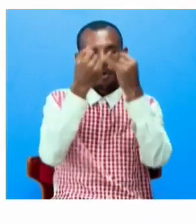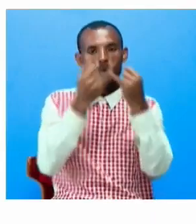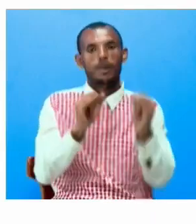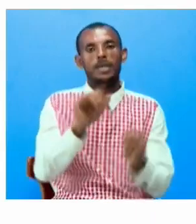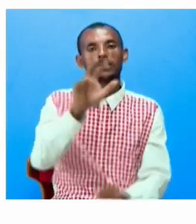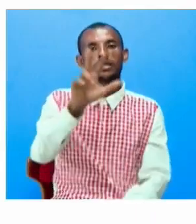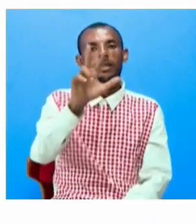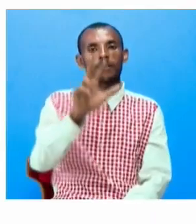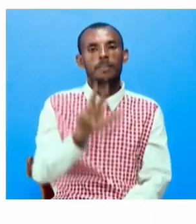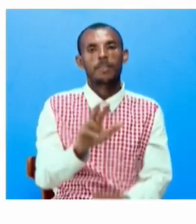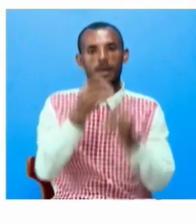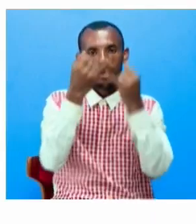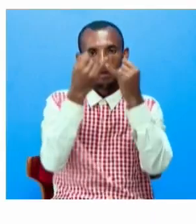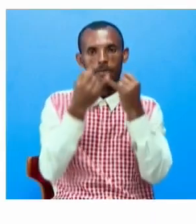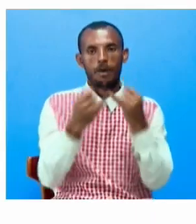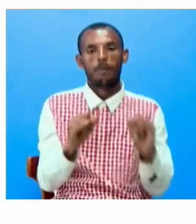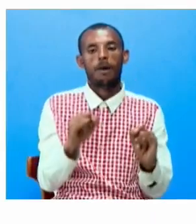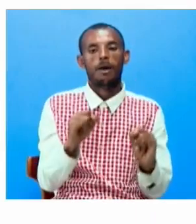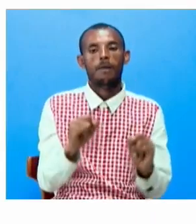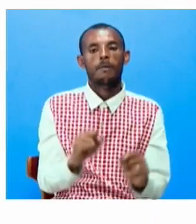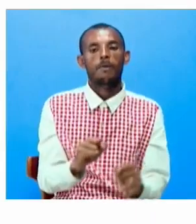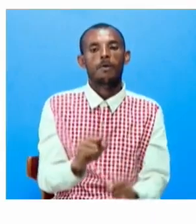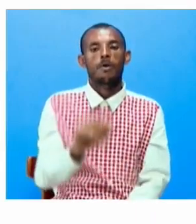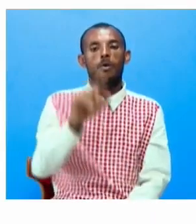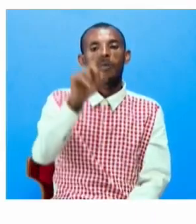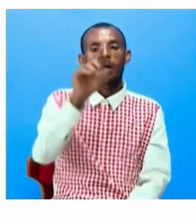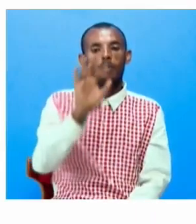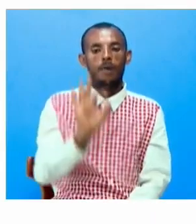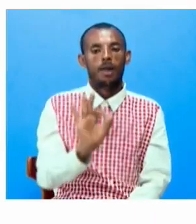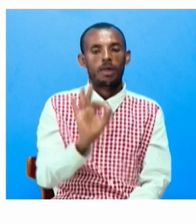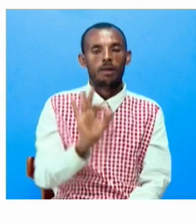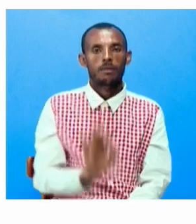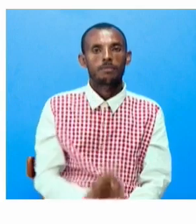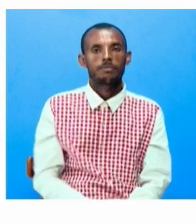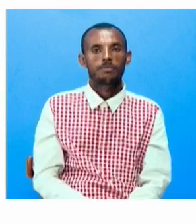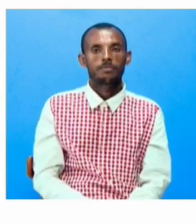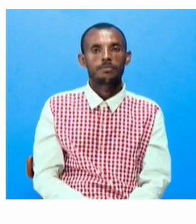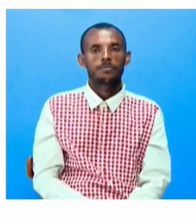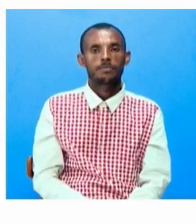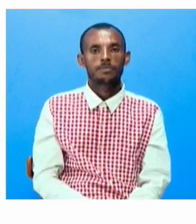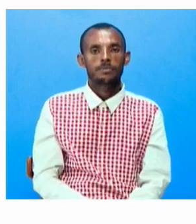5/3 divided by 1/9.